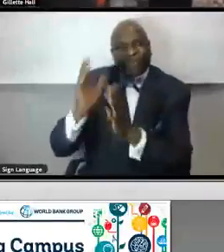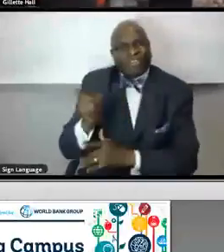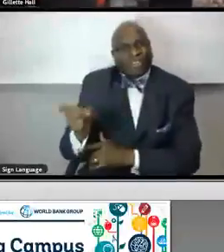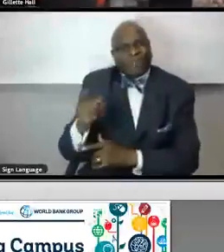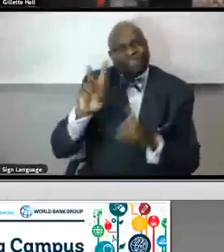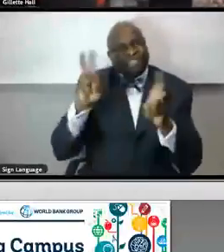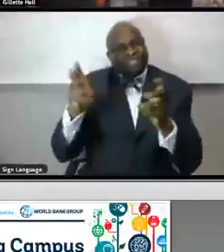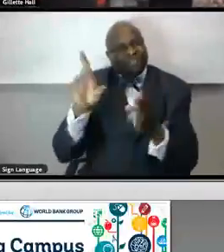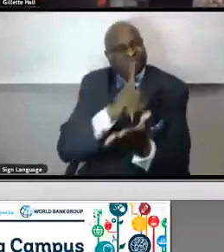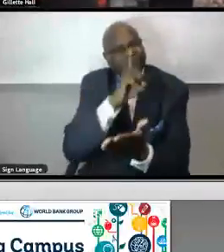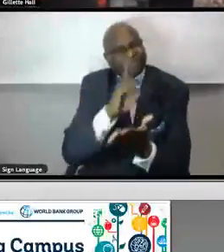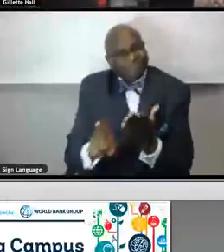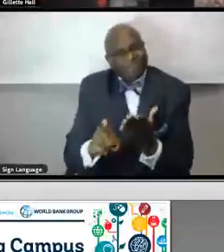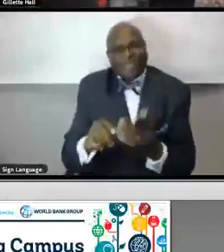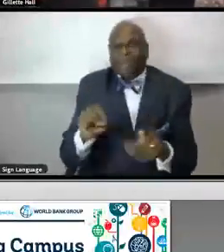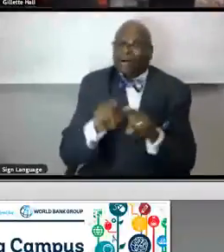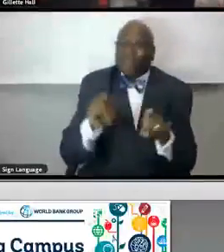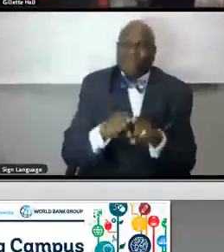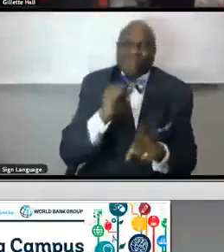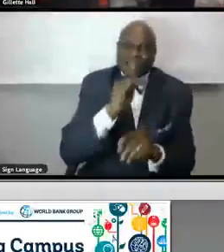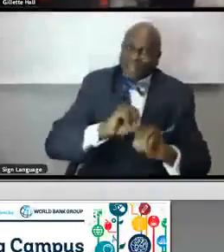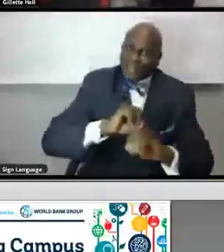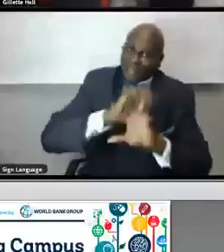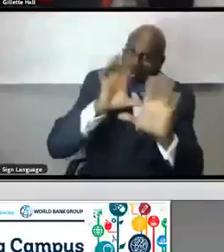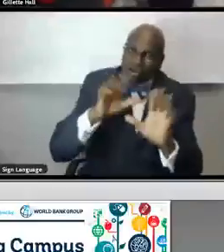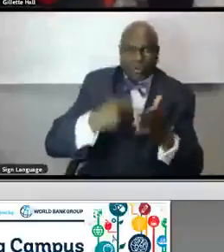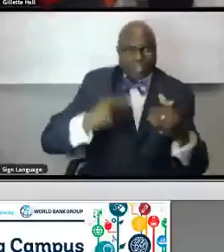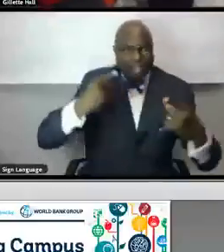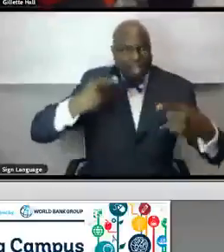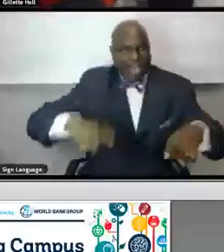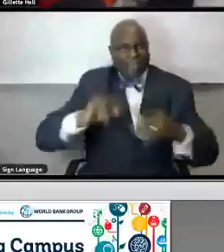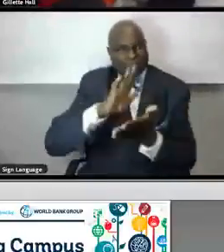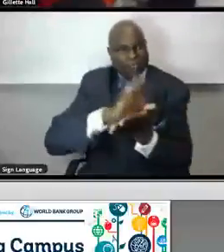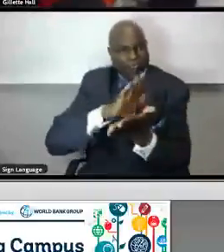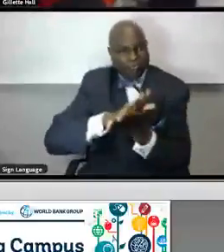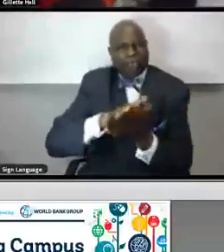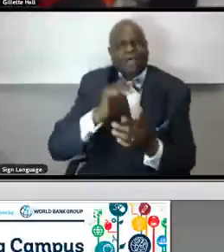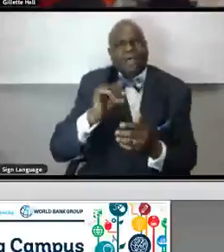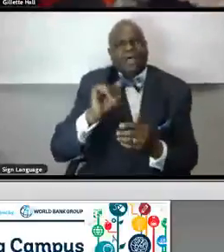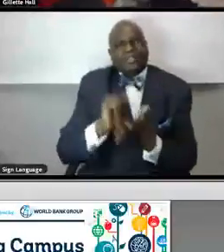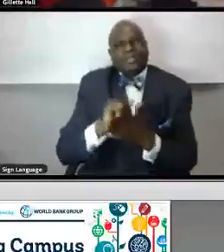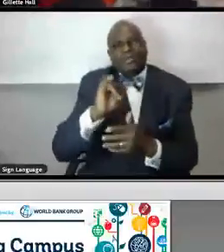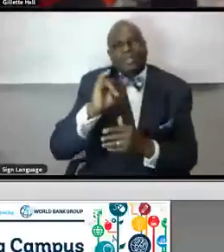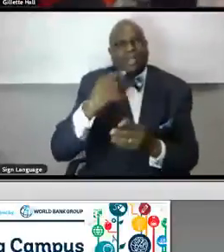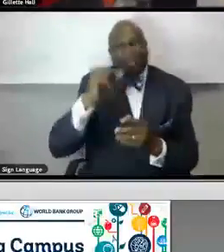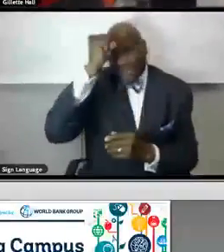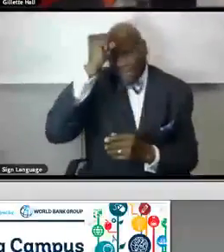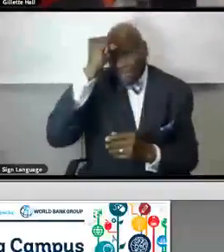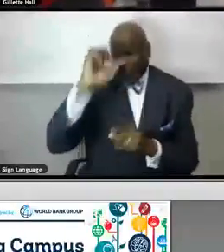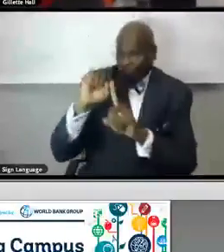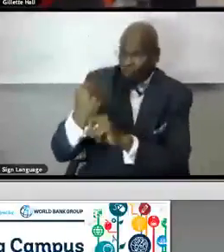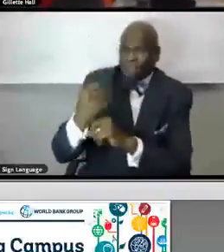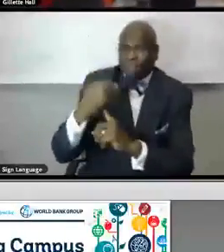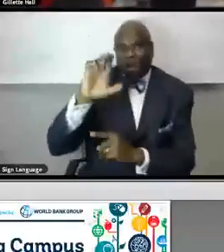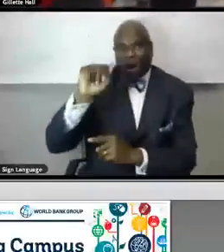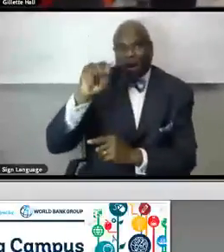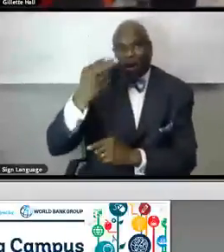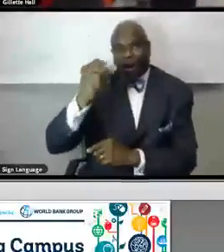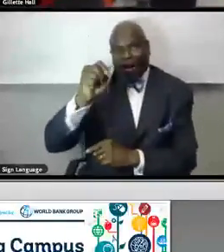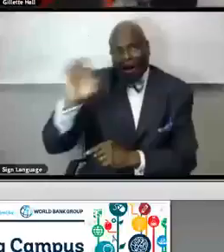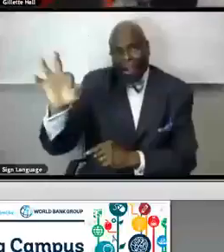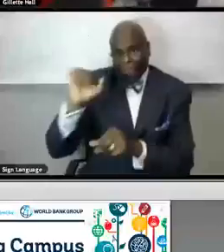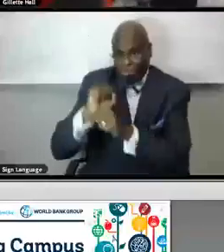of discrimination. It's also not clear that what's happening in the schools. To the India case, to Carla Hoff's excellent